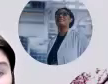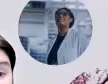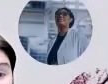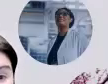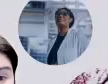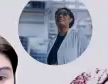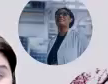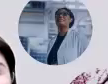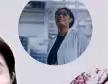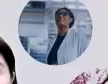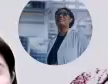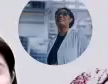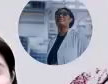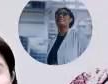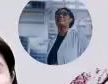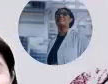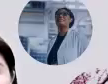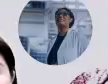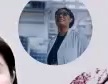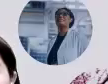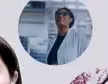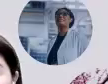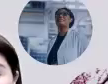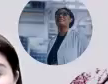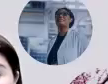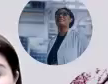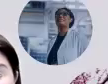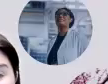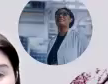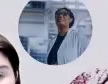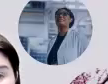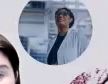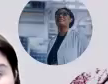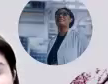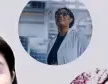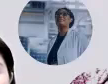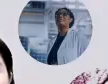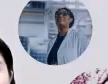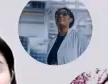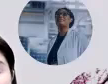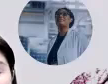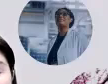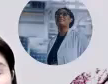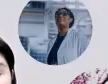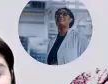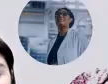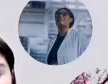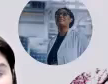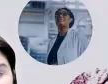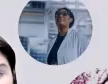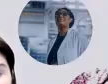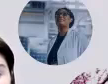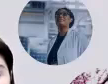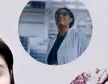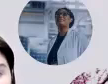One final logistical piece. It's important for me to share a few disclaimers with you before we dive in. This material is based upon